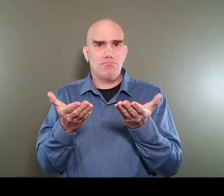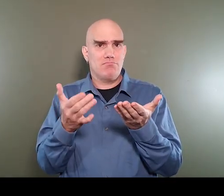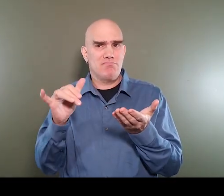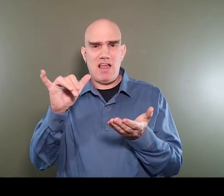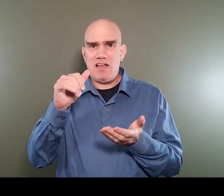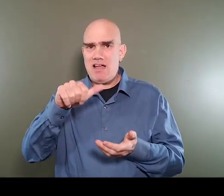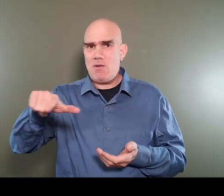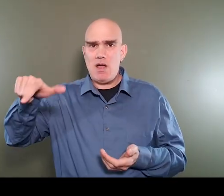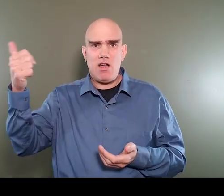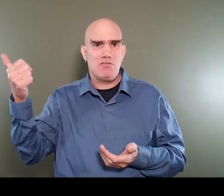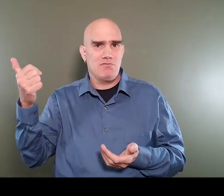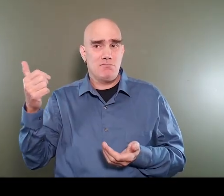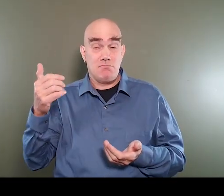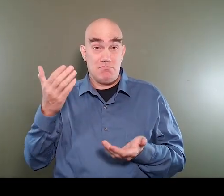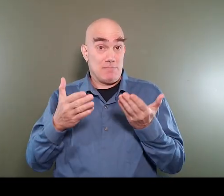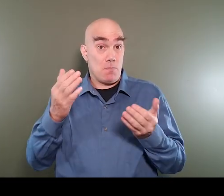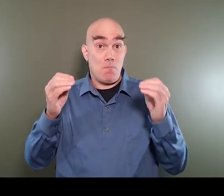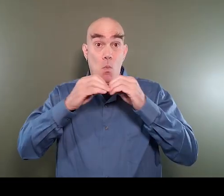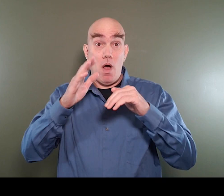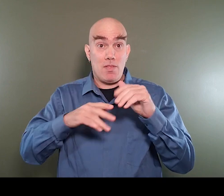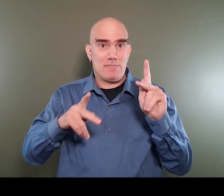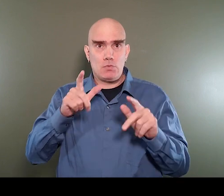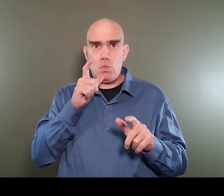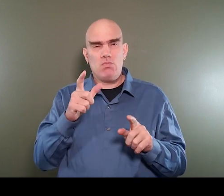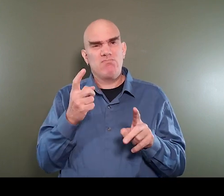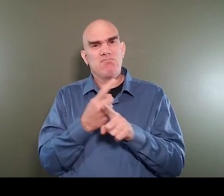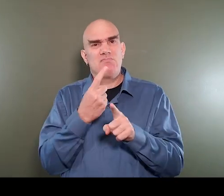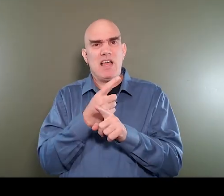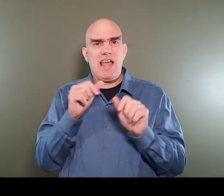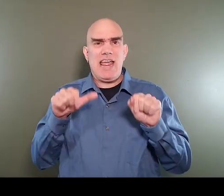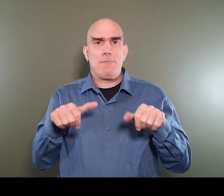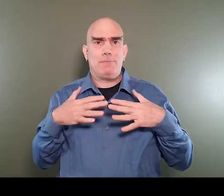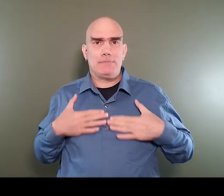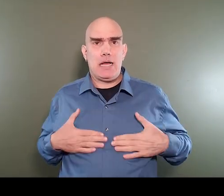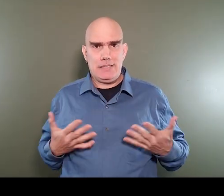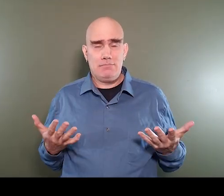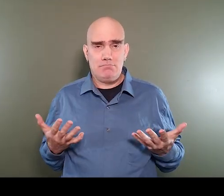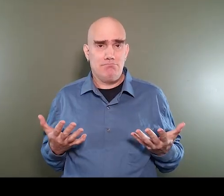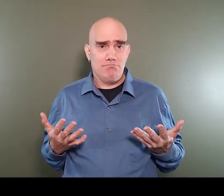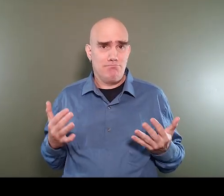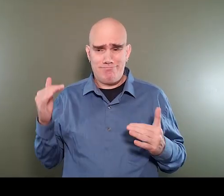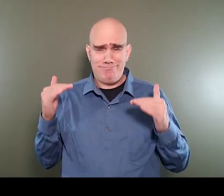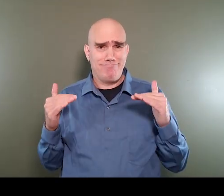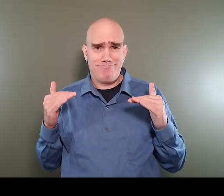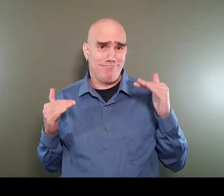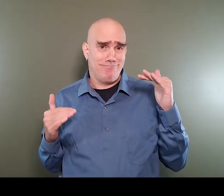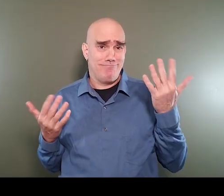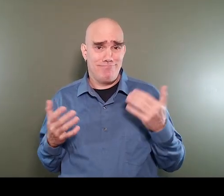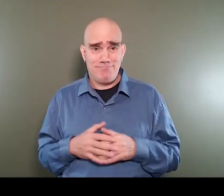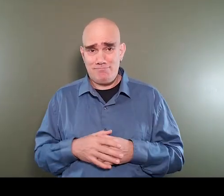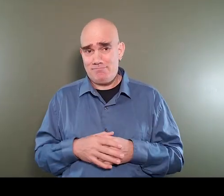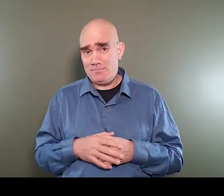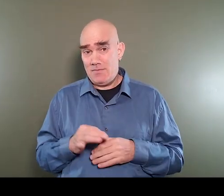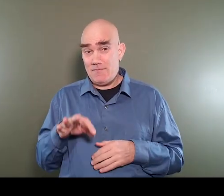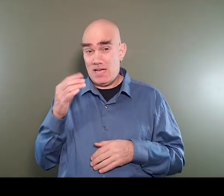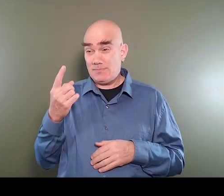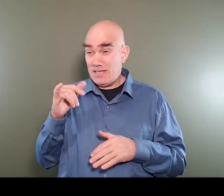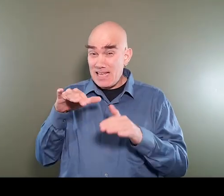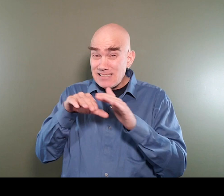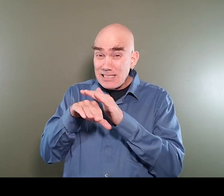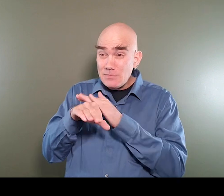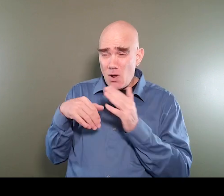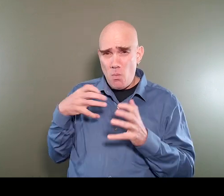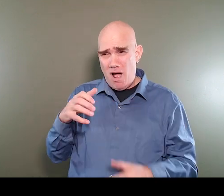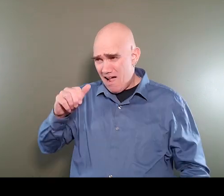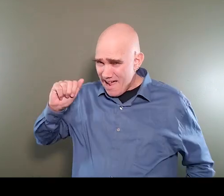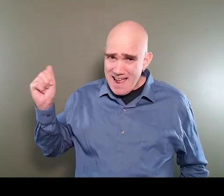much to offer, if not more, than people who are able-bodied. If I